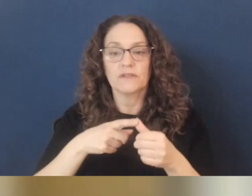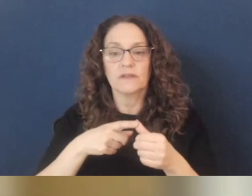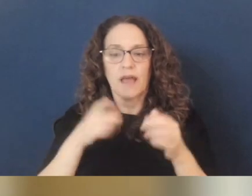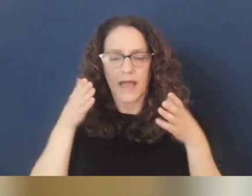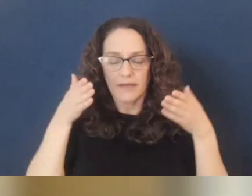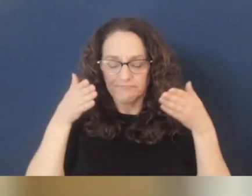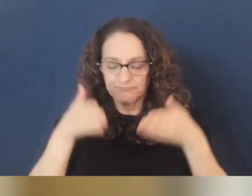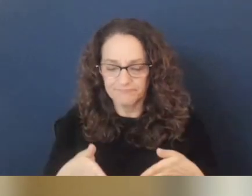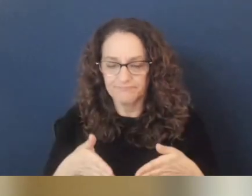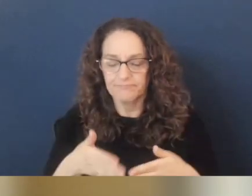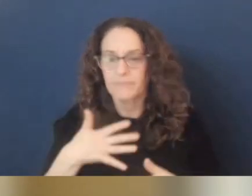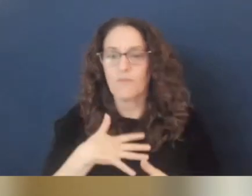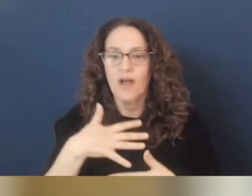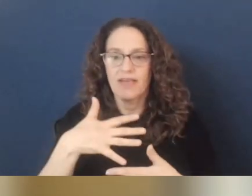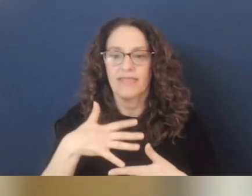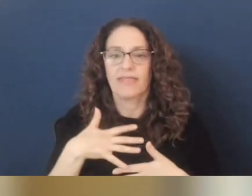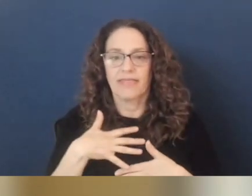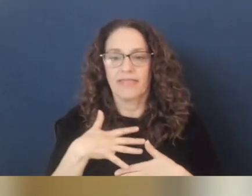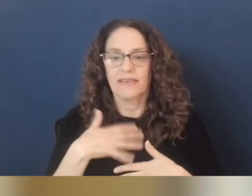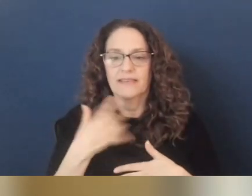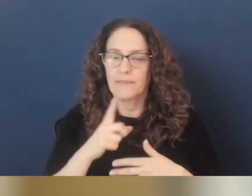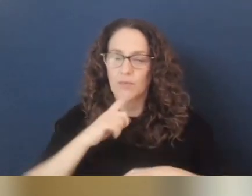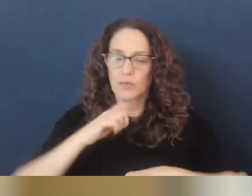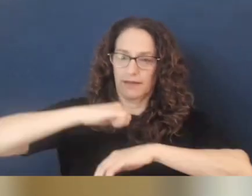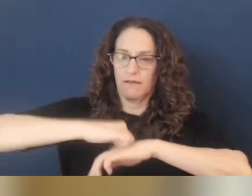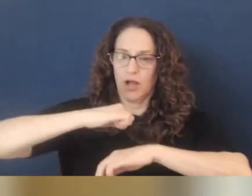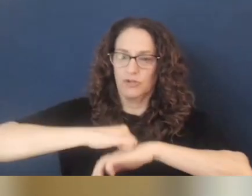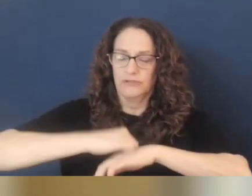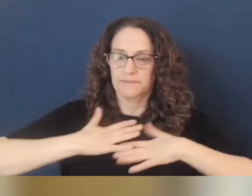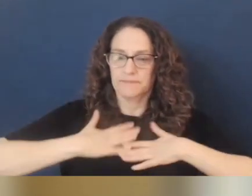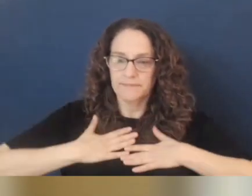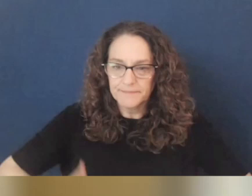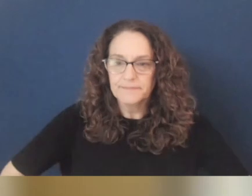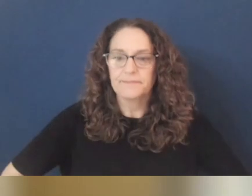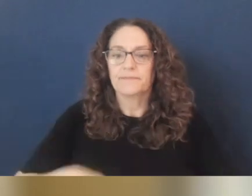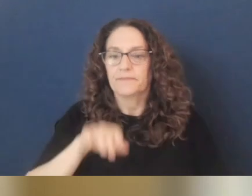sitting and breathing, or something very tangible.